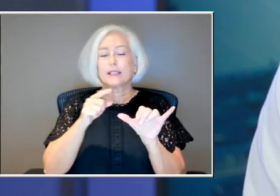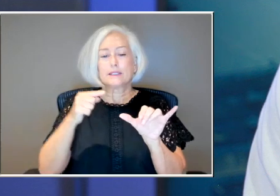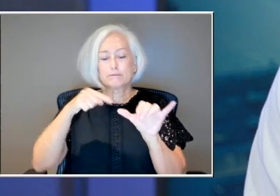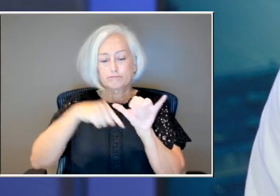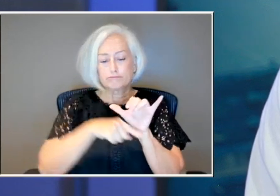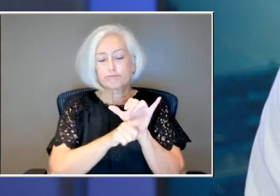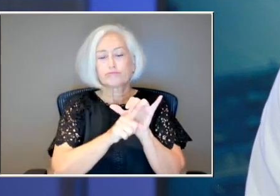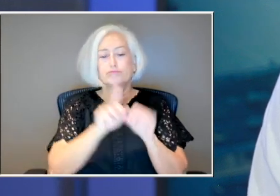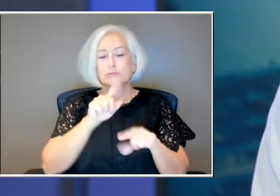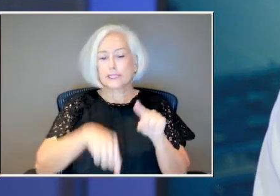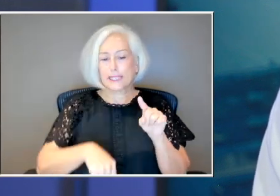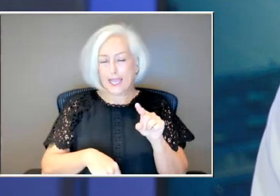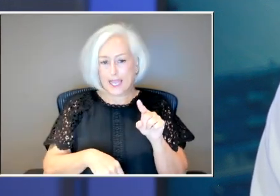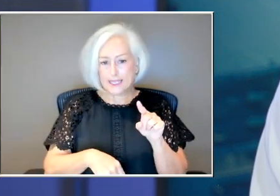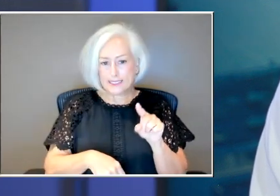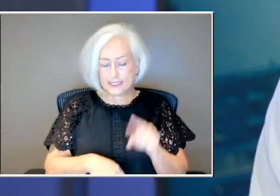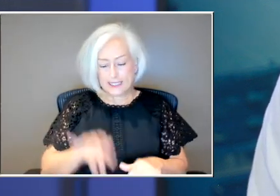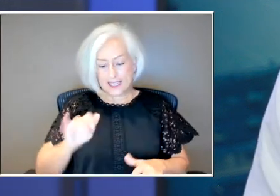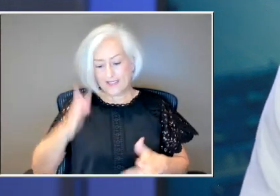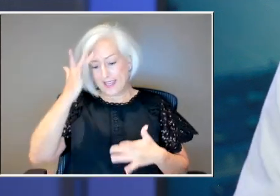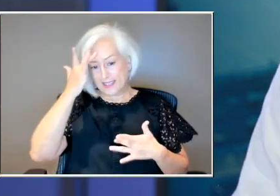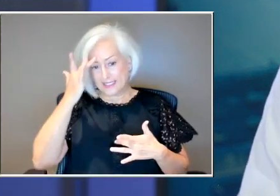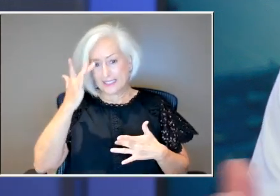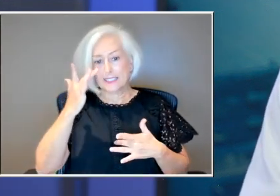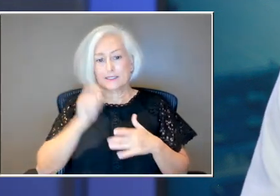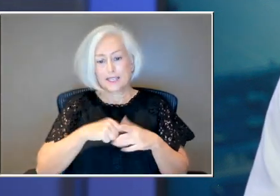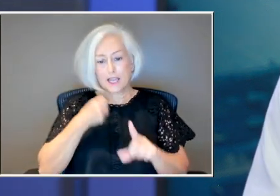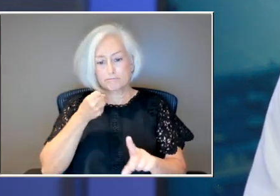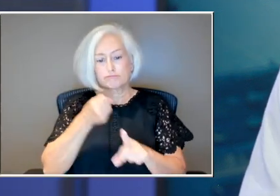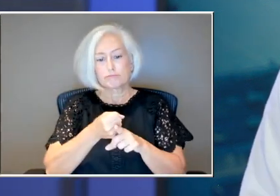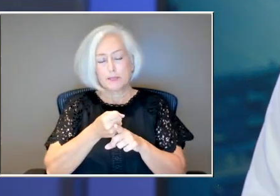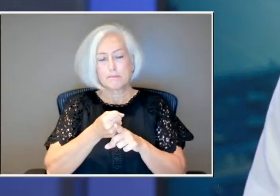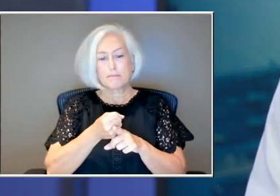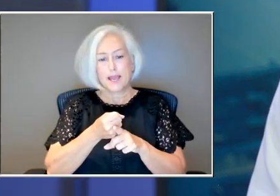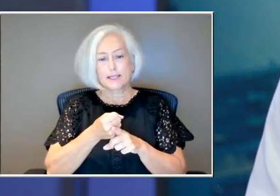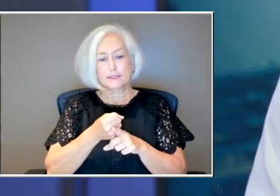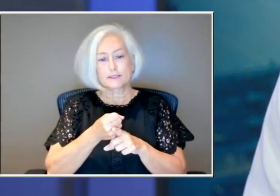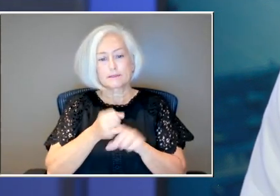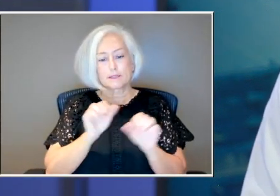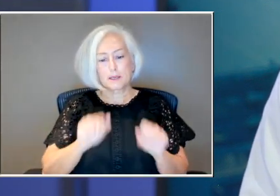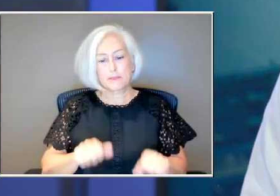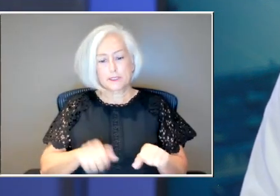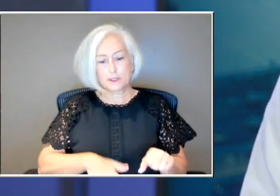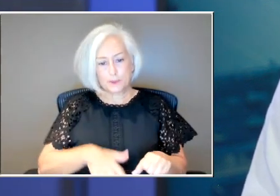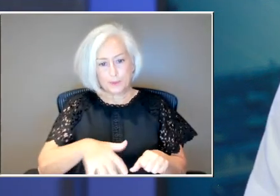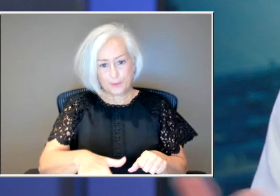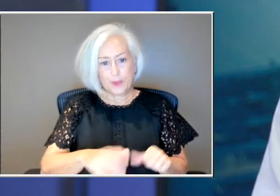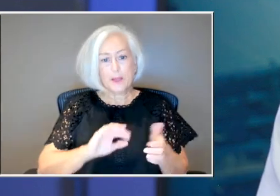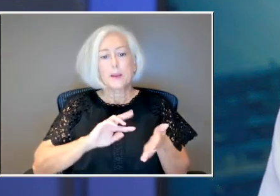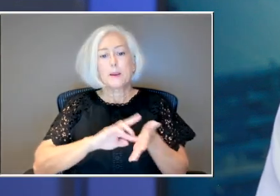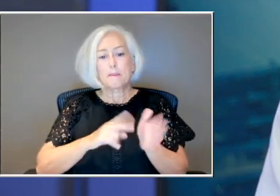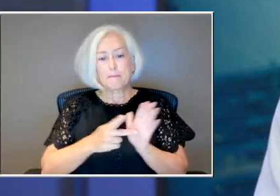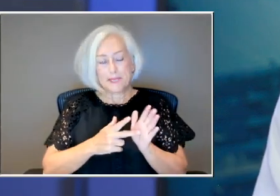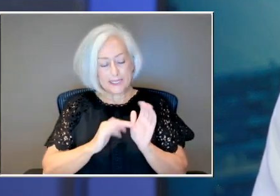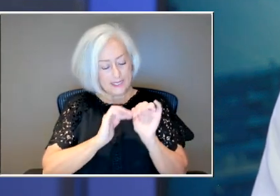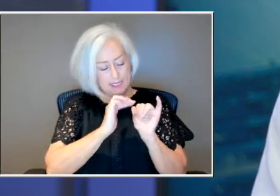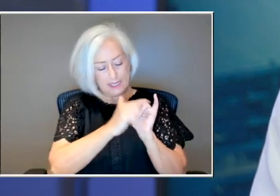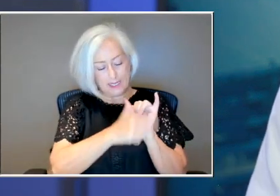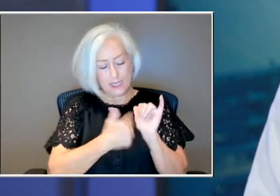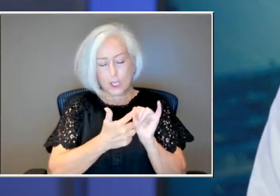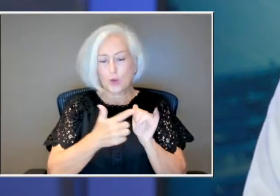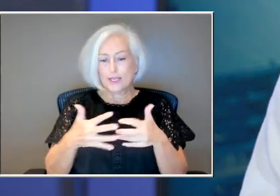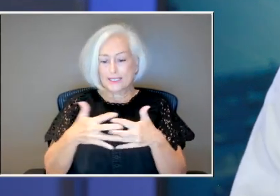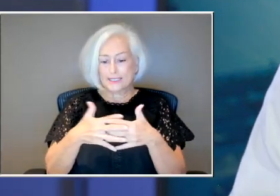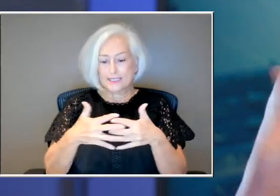itself can have a negative impact on fertility. So the tissue of the endometriosis releases these inflammatory